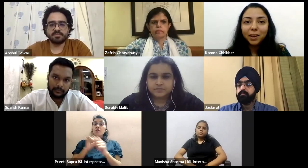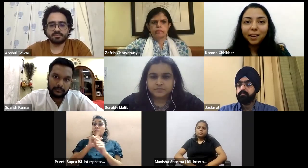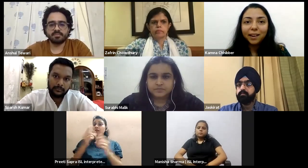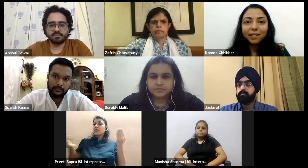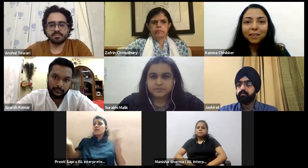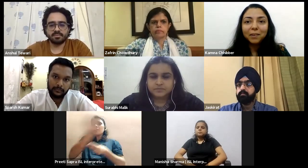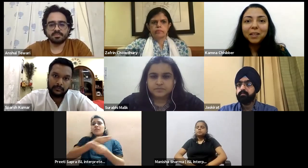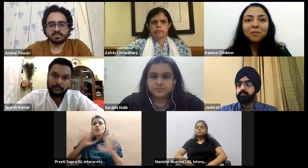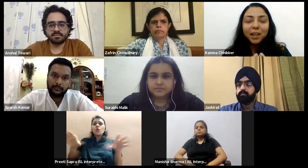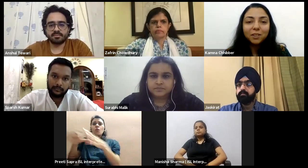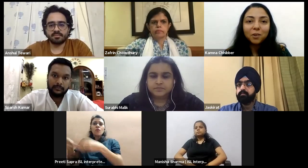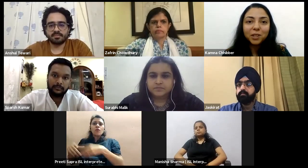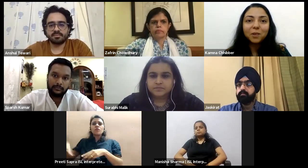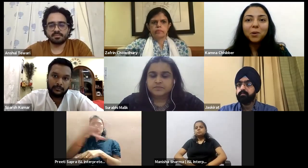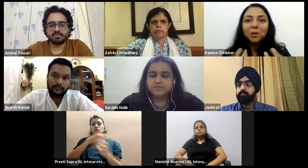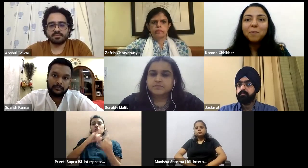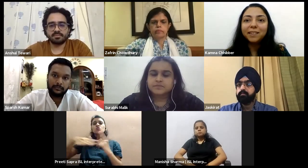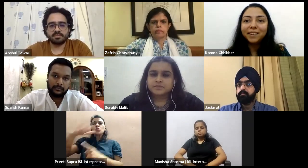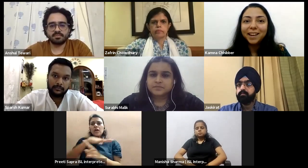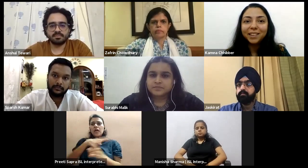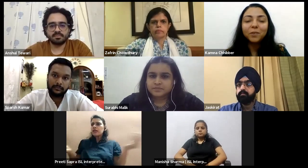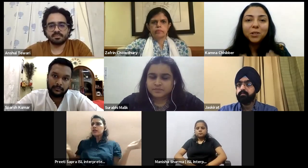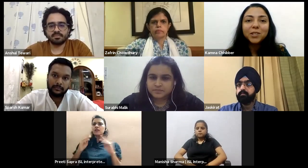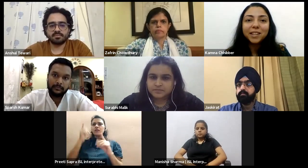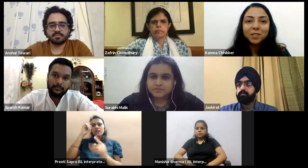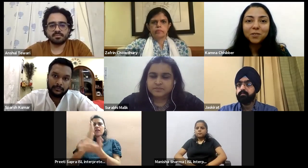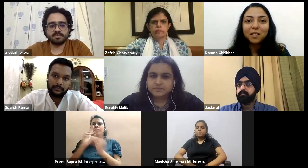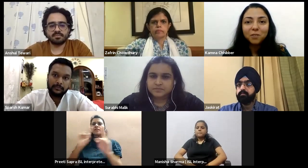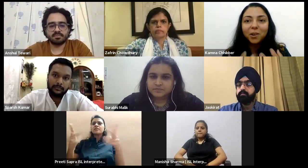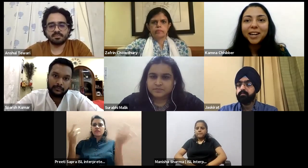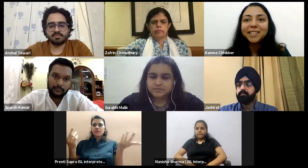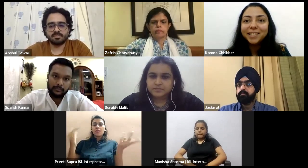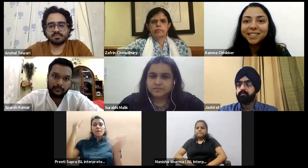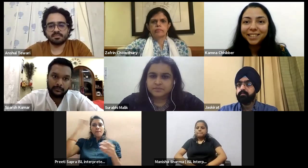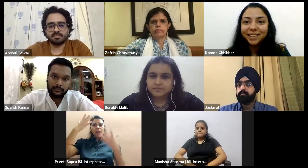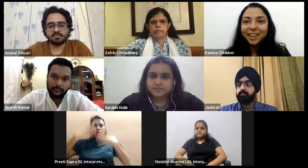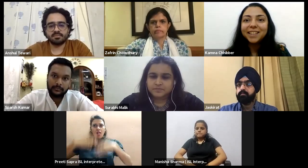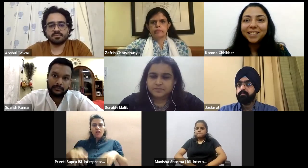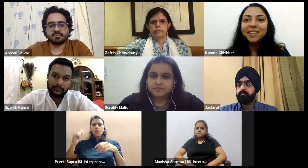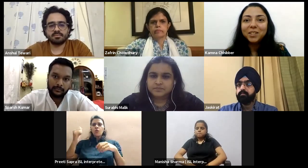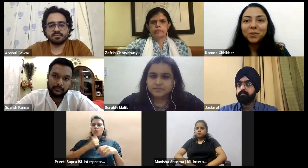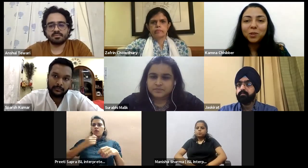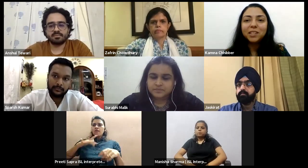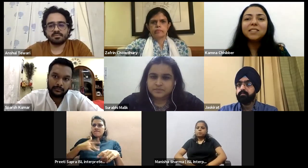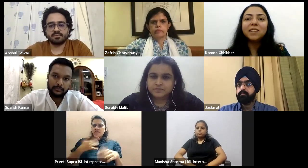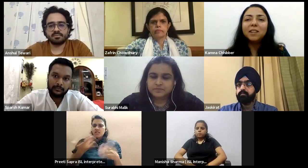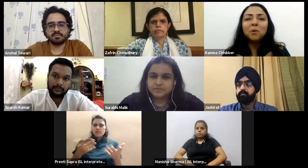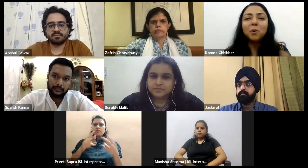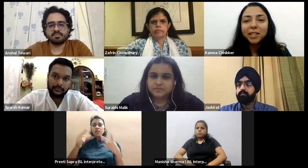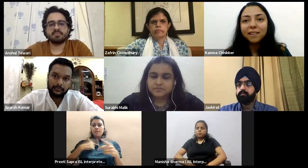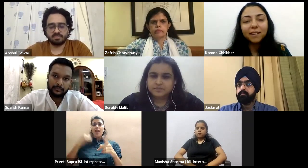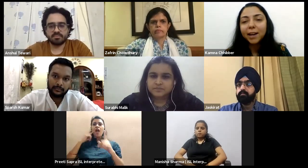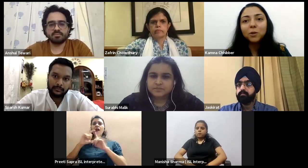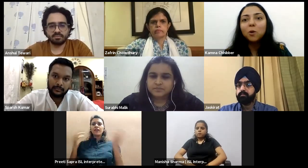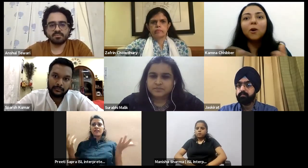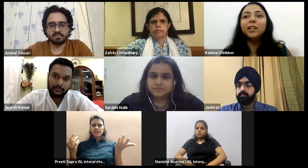surrounds you, and the effect of it on your mental health, on your sense of self, your identity as an individual is enormous.